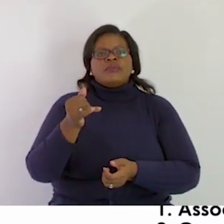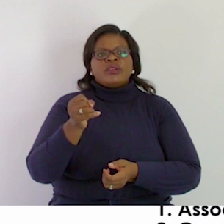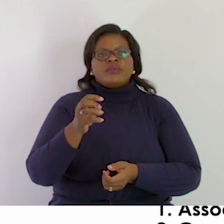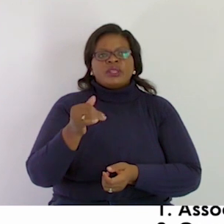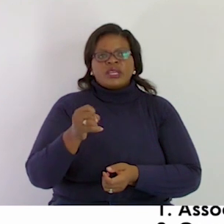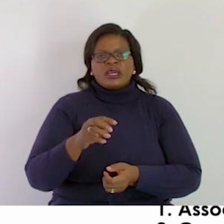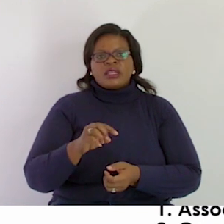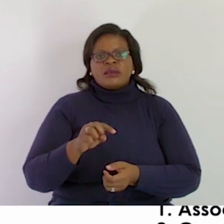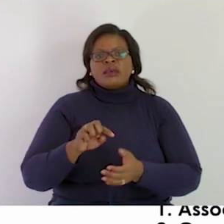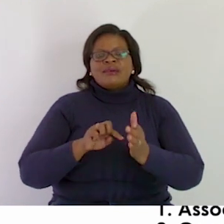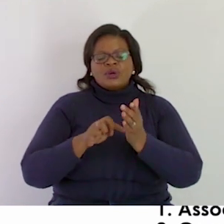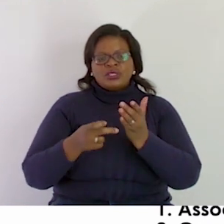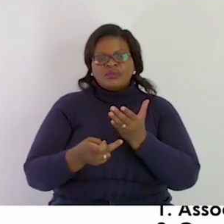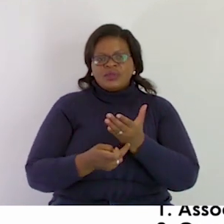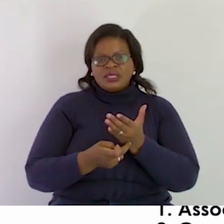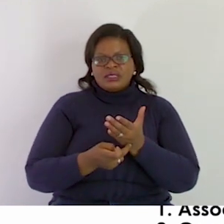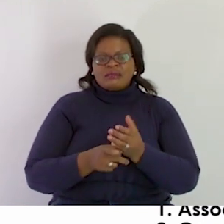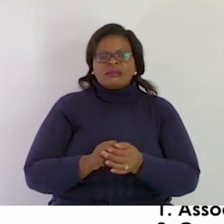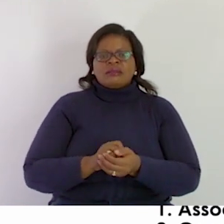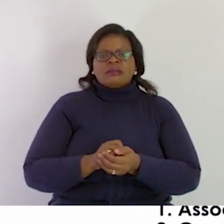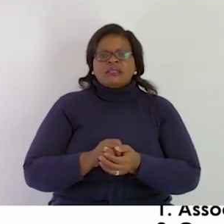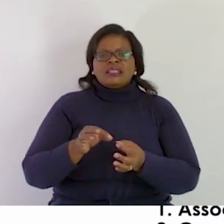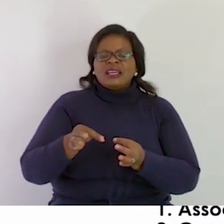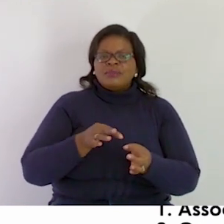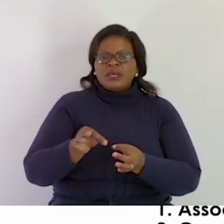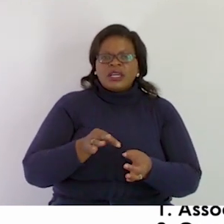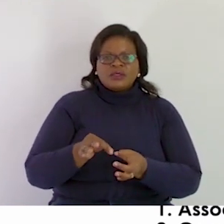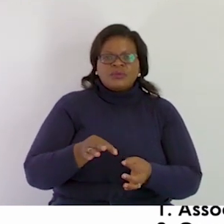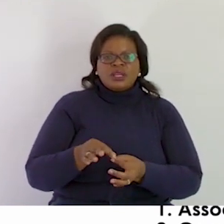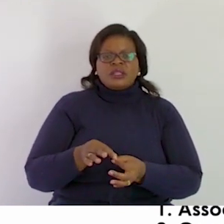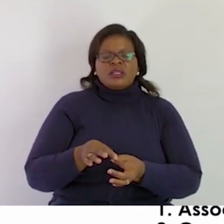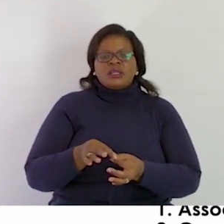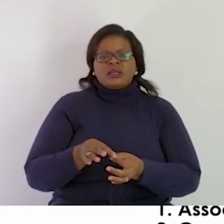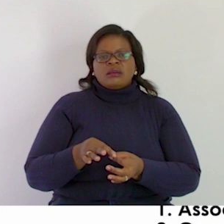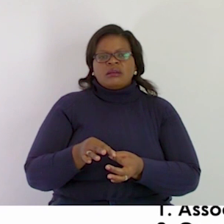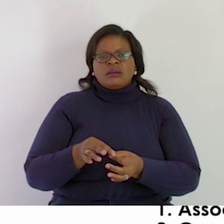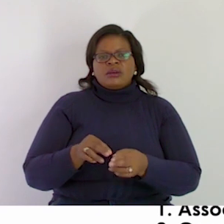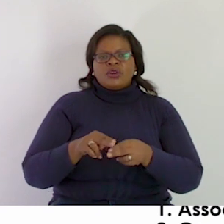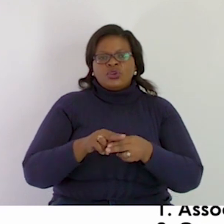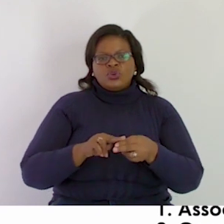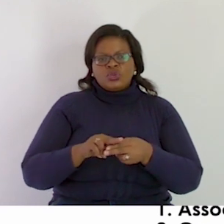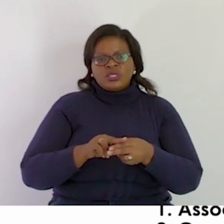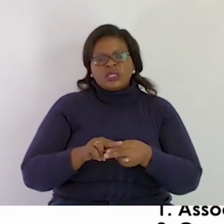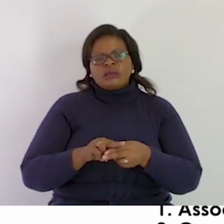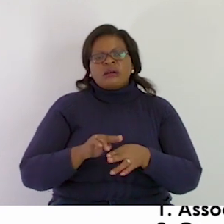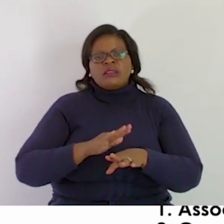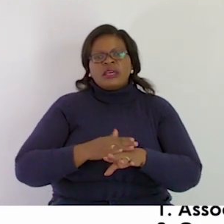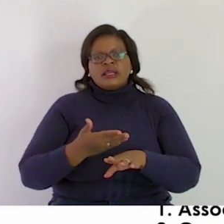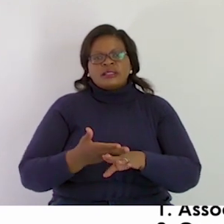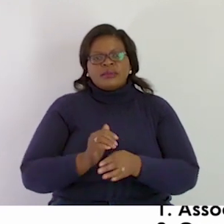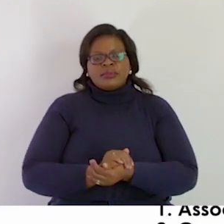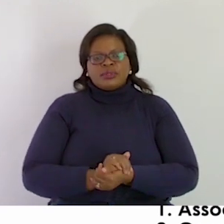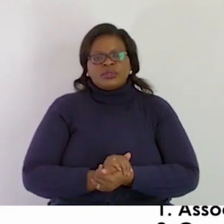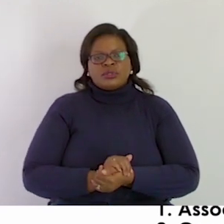that can also be explained in such a way, or with using that example which is there.